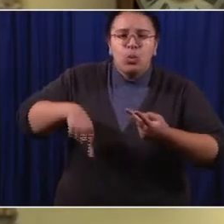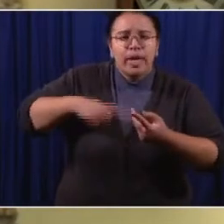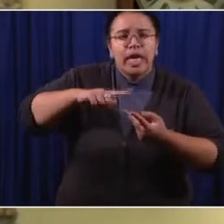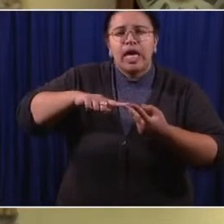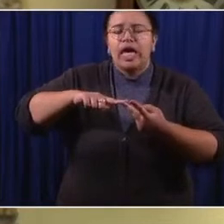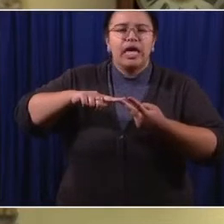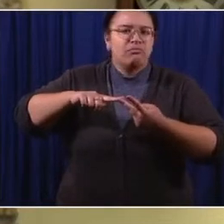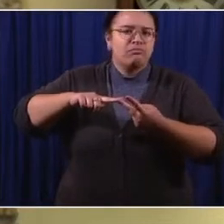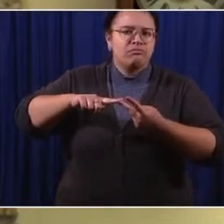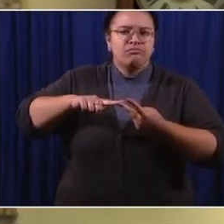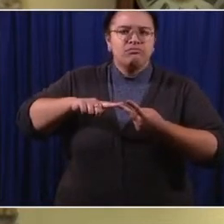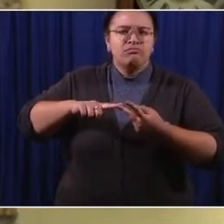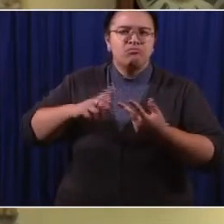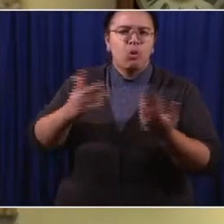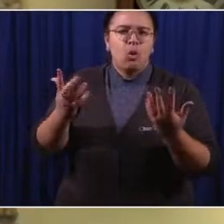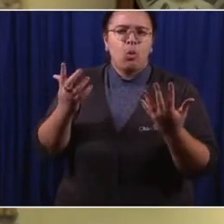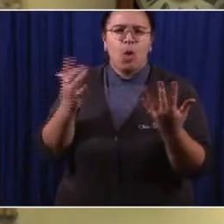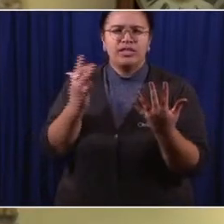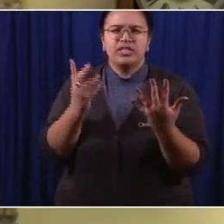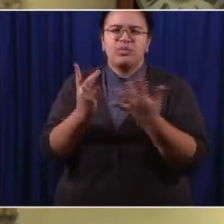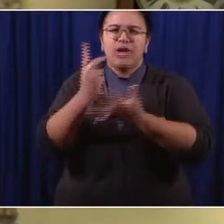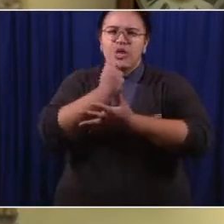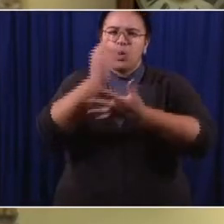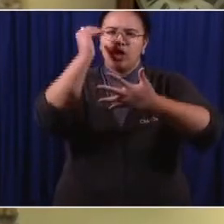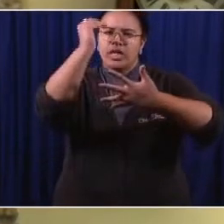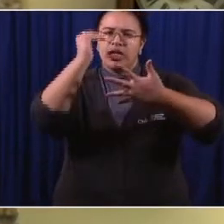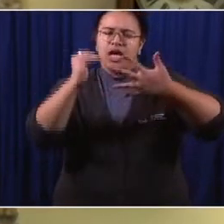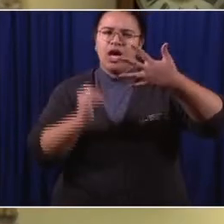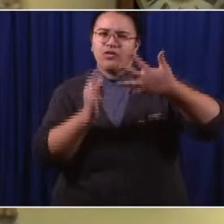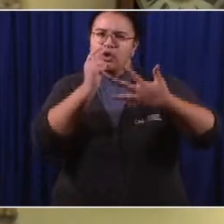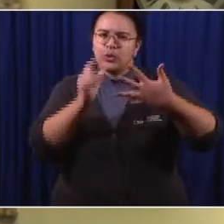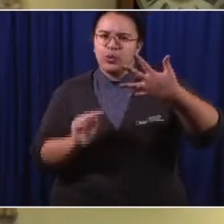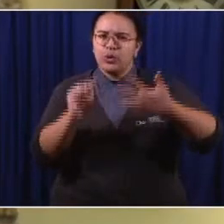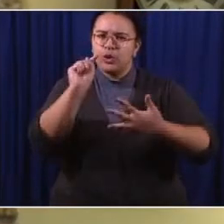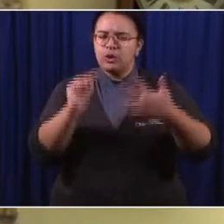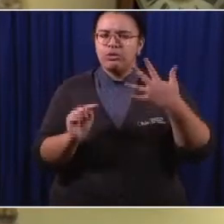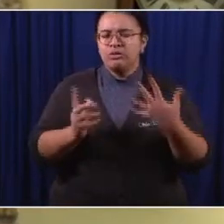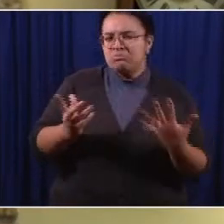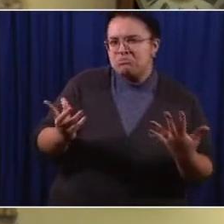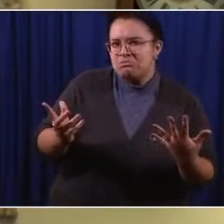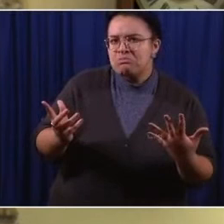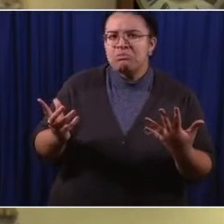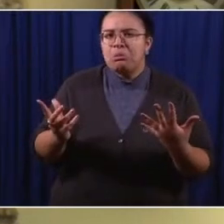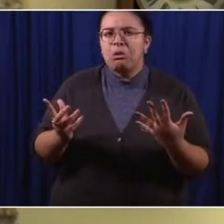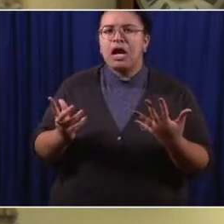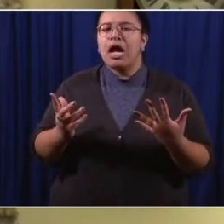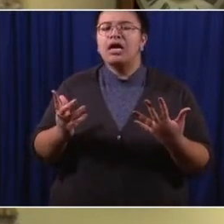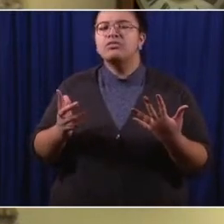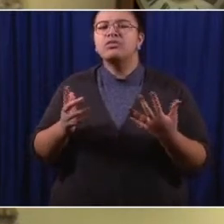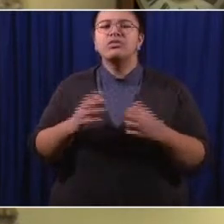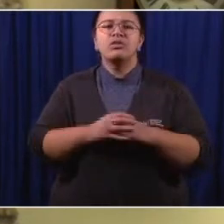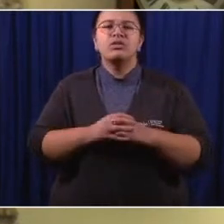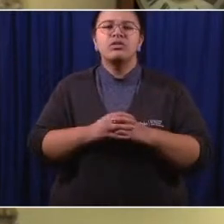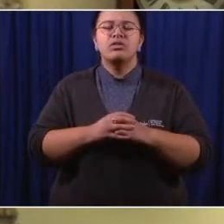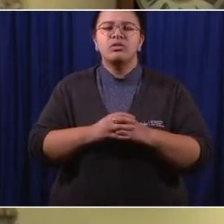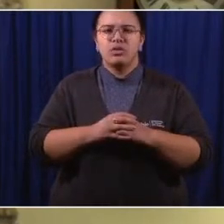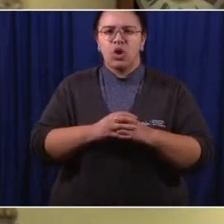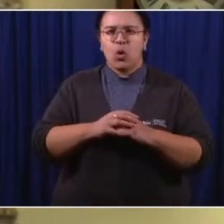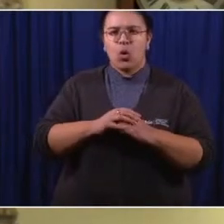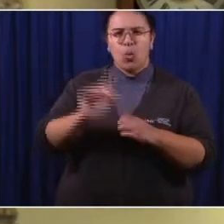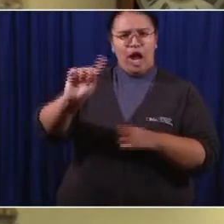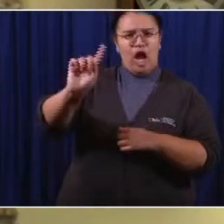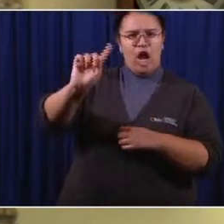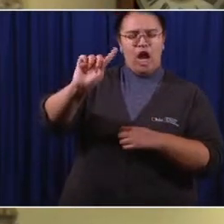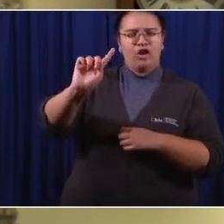go? What is the order of prioritization of this? Where do you begin in determining what the setting will be? Will this be through